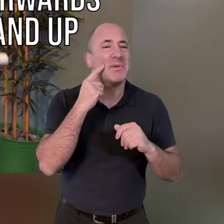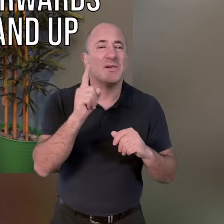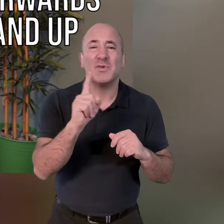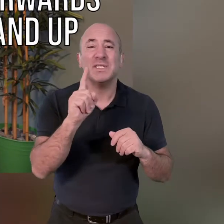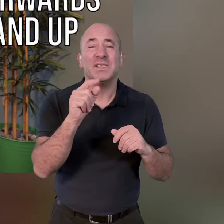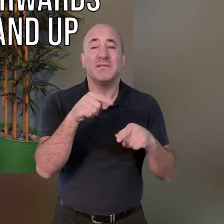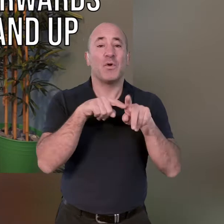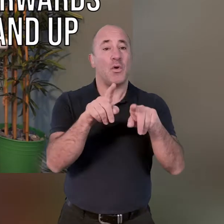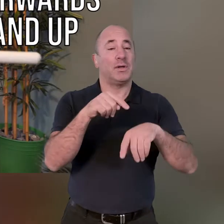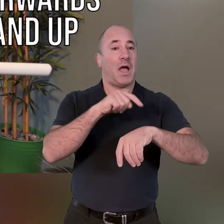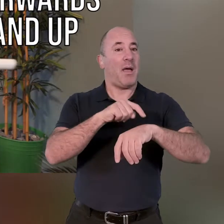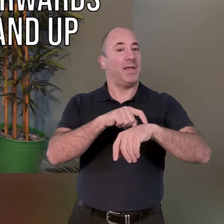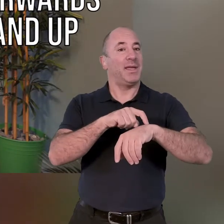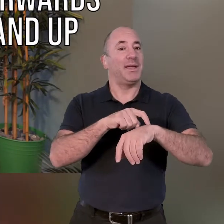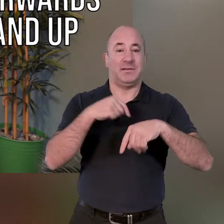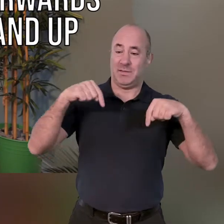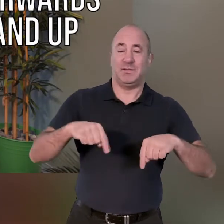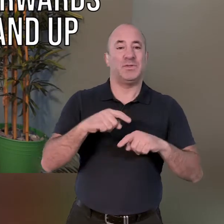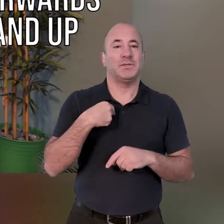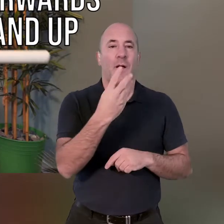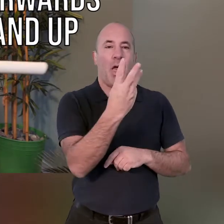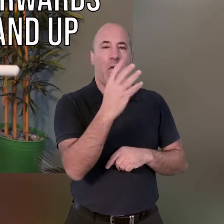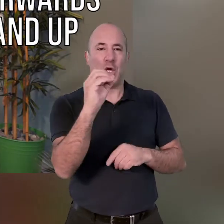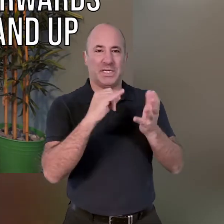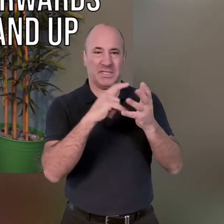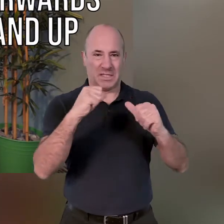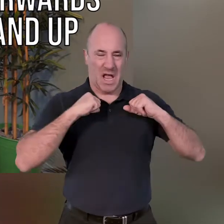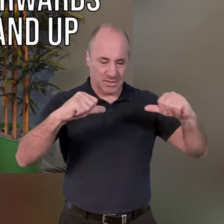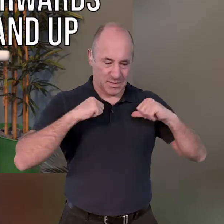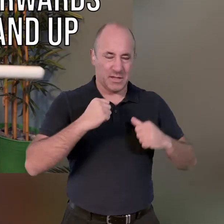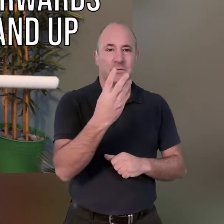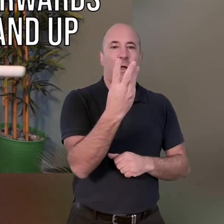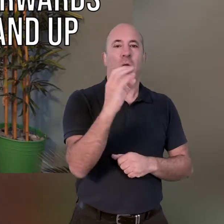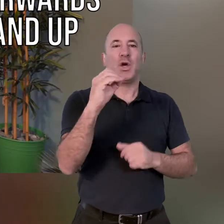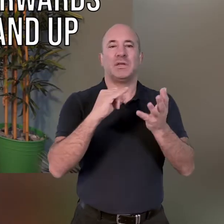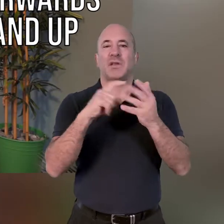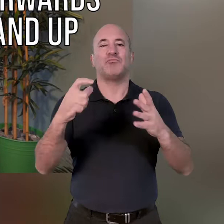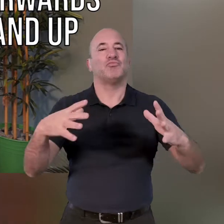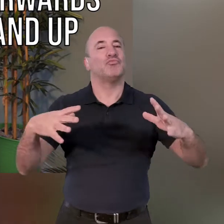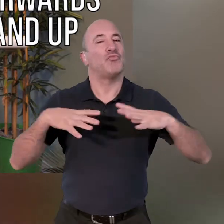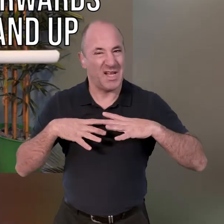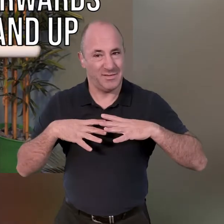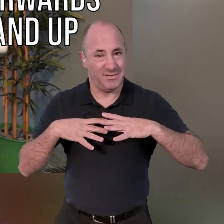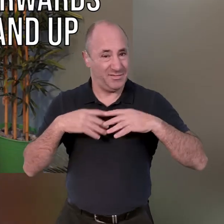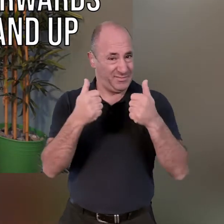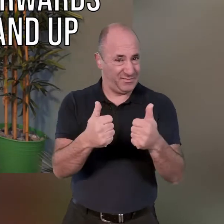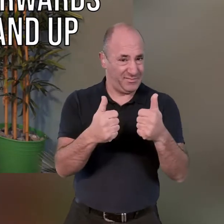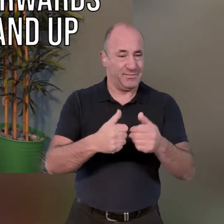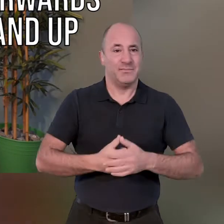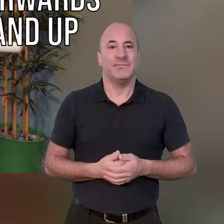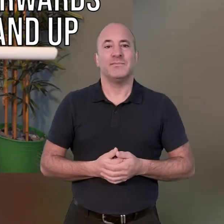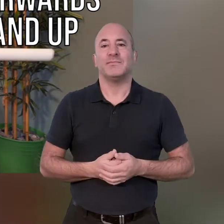harder. And one of the simple ways is to change how we're doing it with the timings. So for this workout, we are